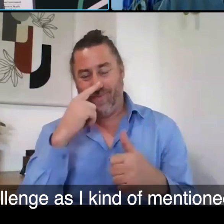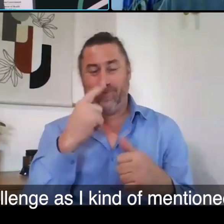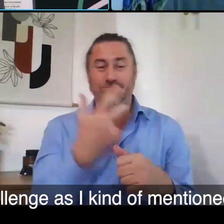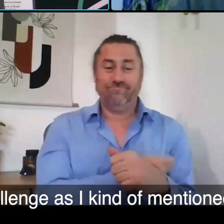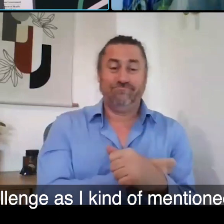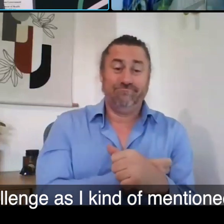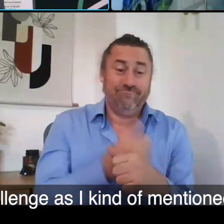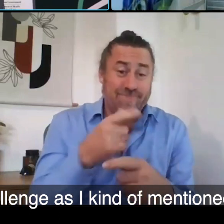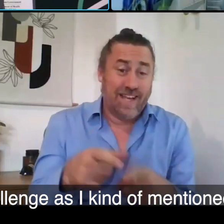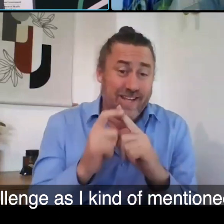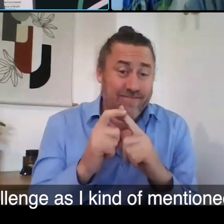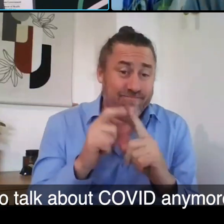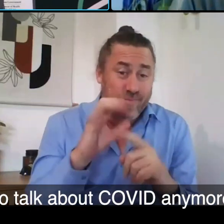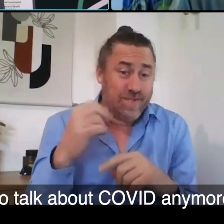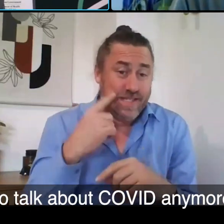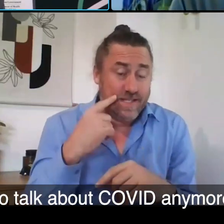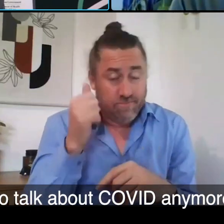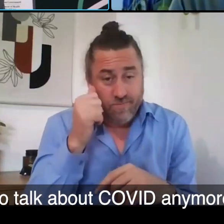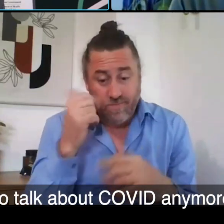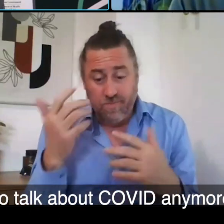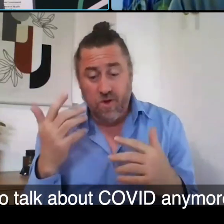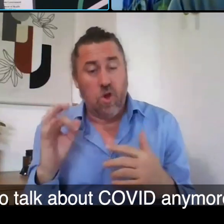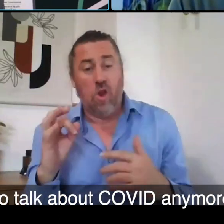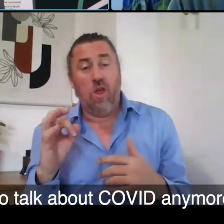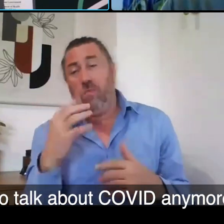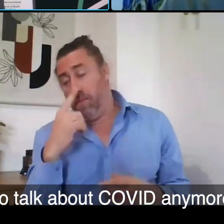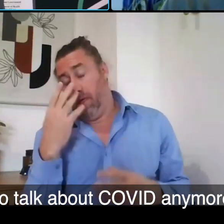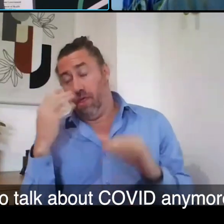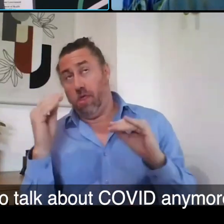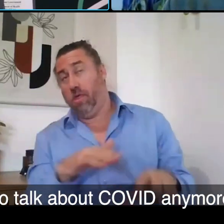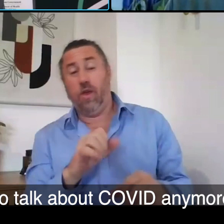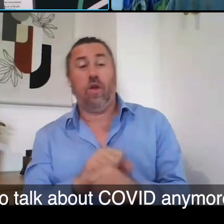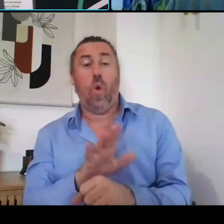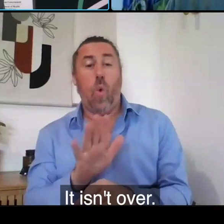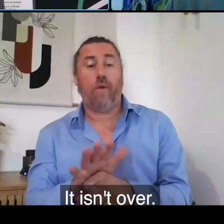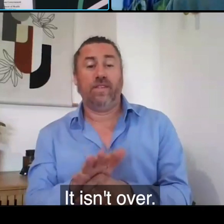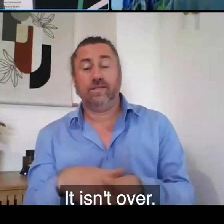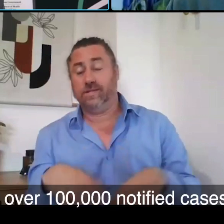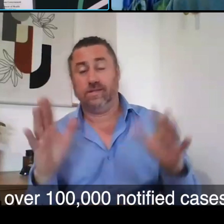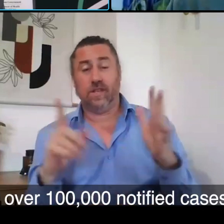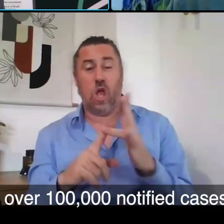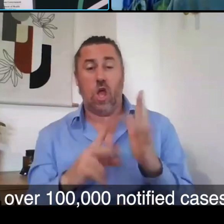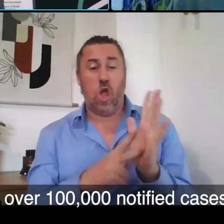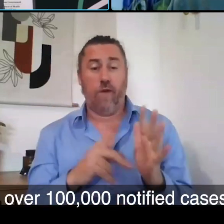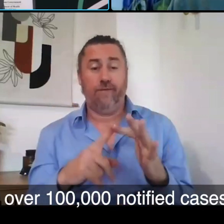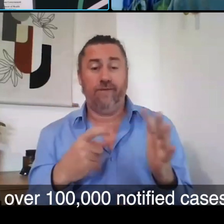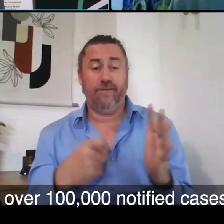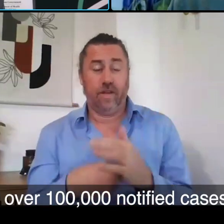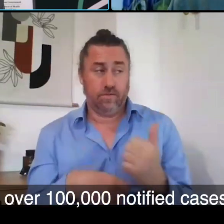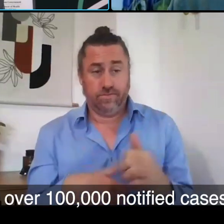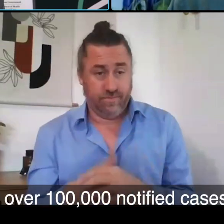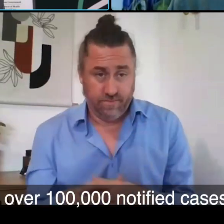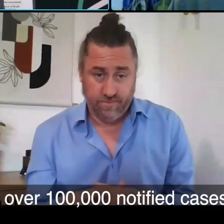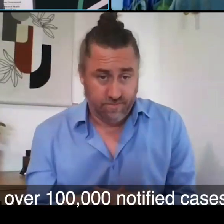challenge. As I kind of mentioned earlier, no one wants to talk about COVID anymore. Feel it's over. It isn't over. We've had over